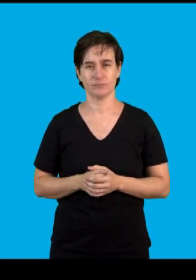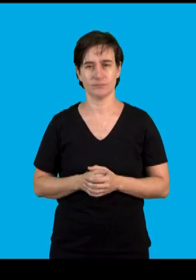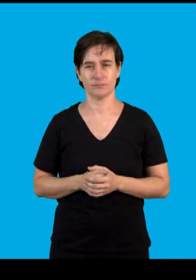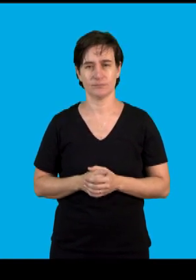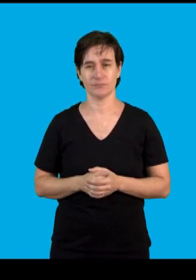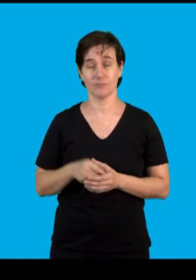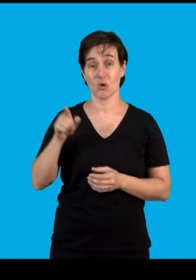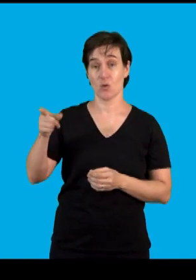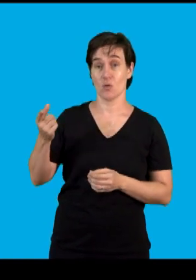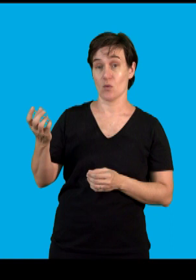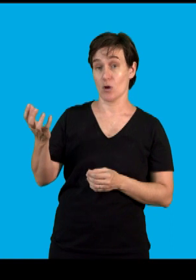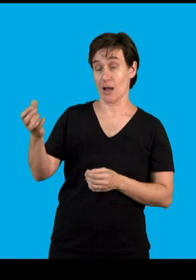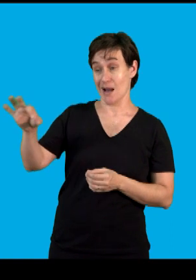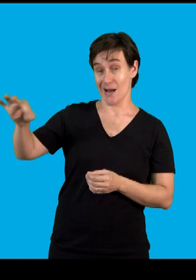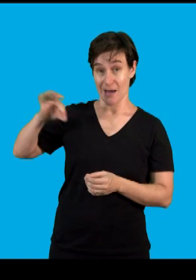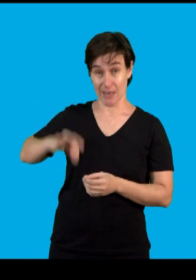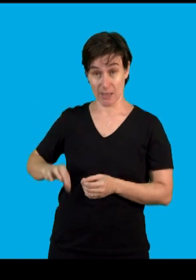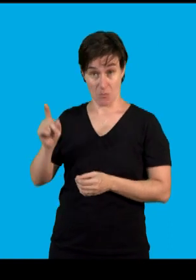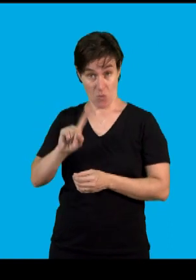And we've got income